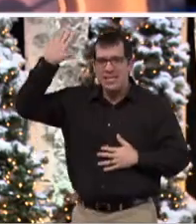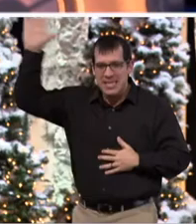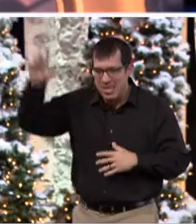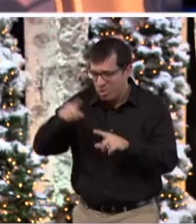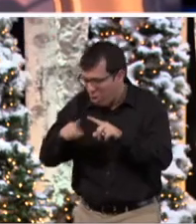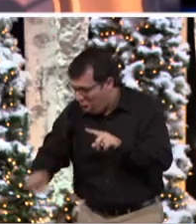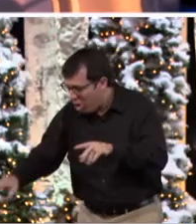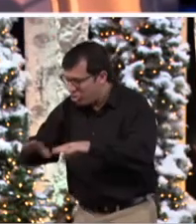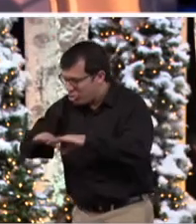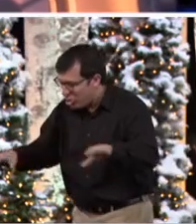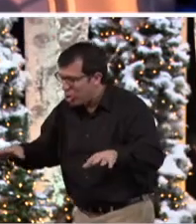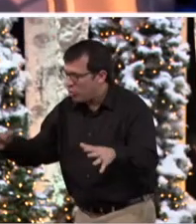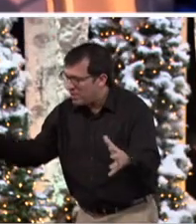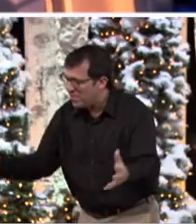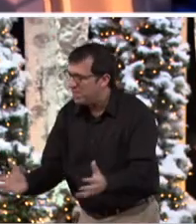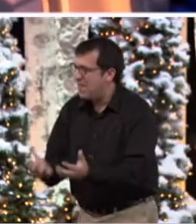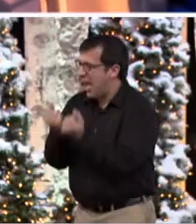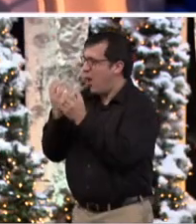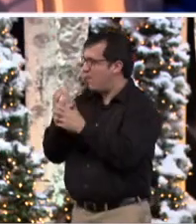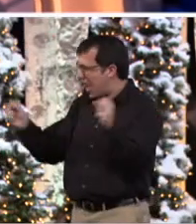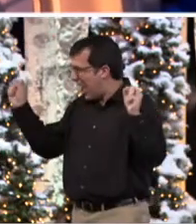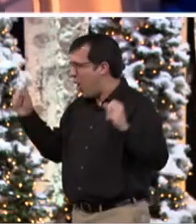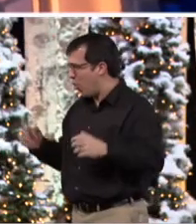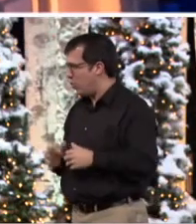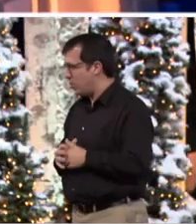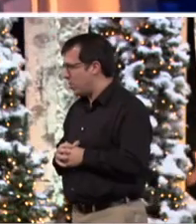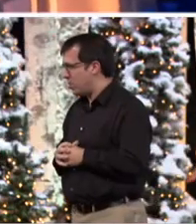children found.